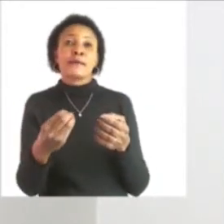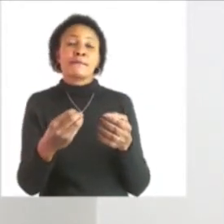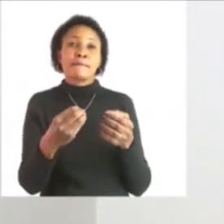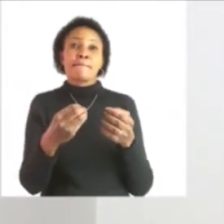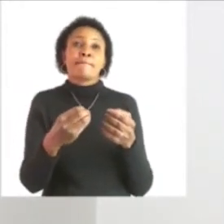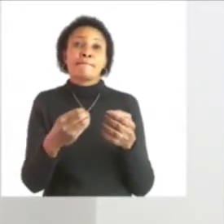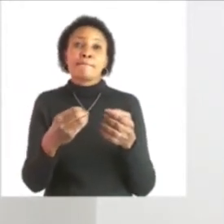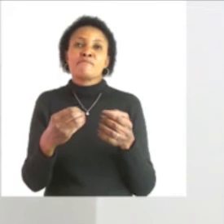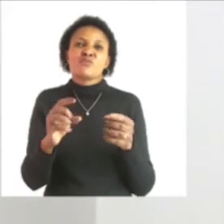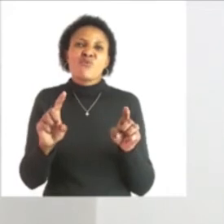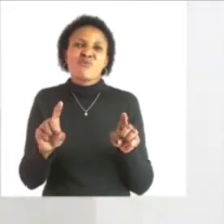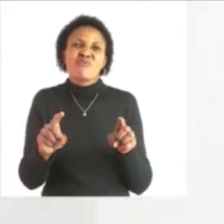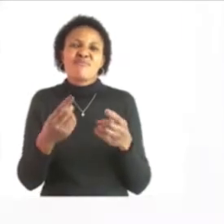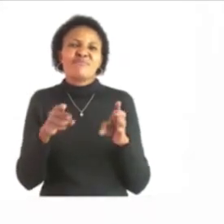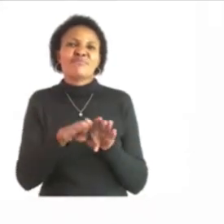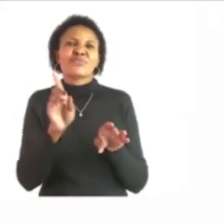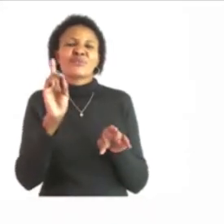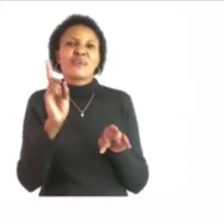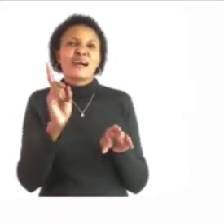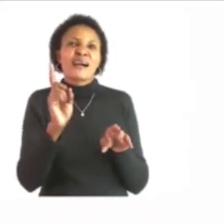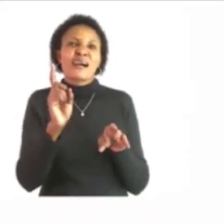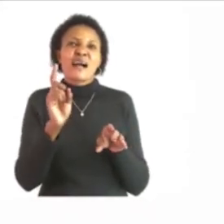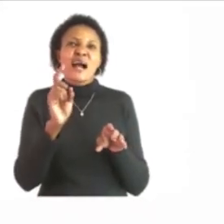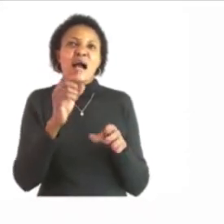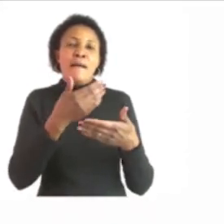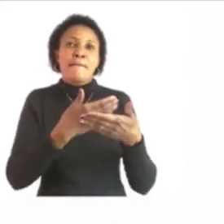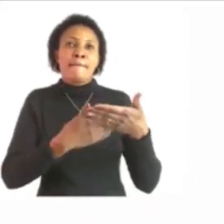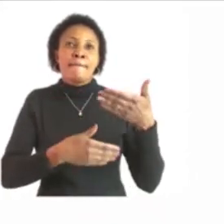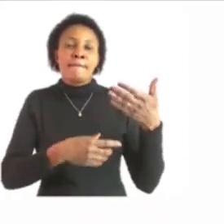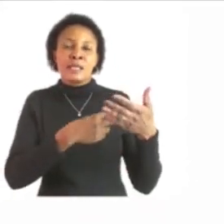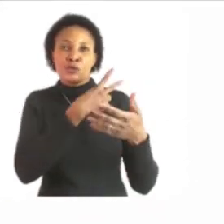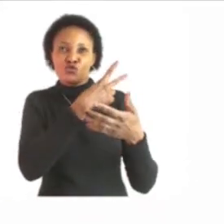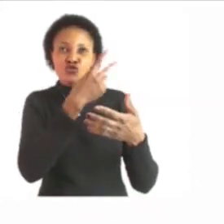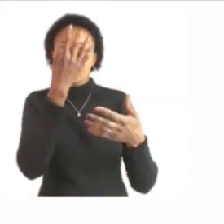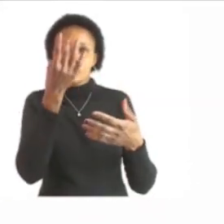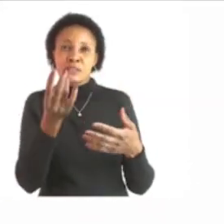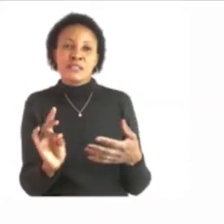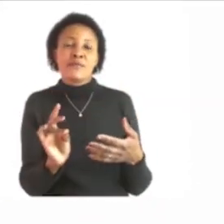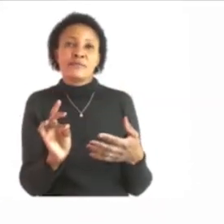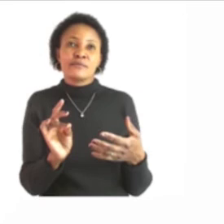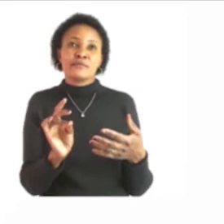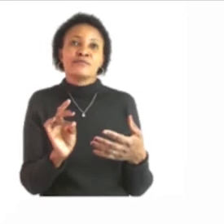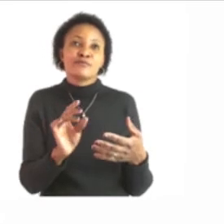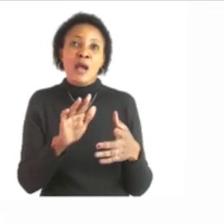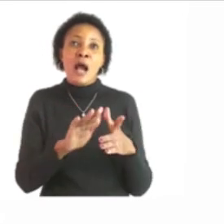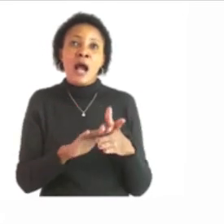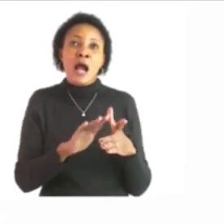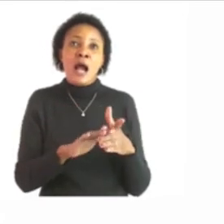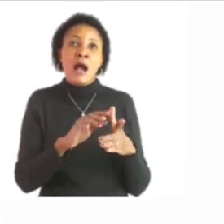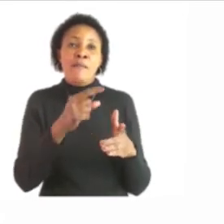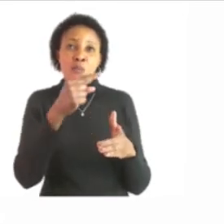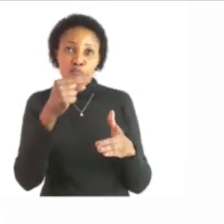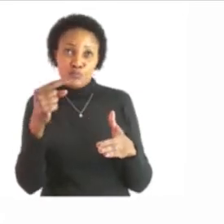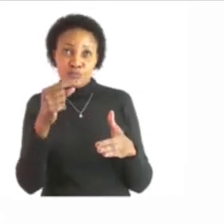page 27. If you all go to page 27, it's all about subtraction. Let